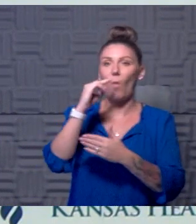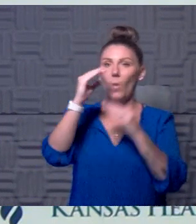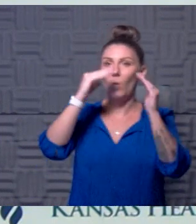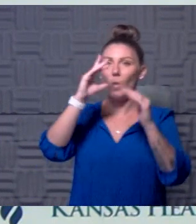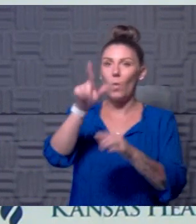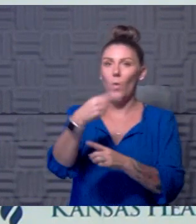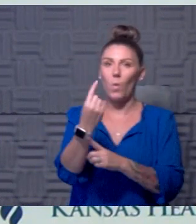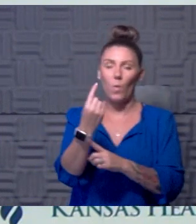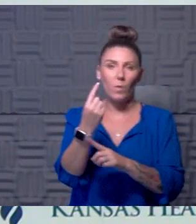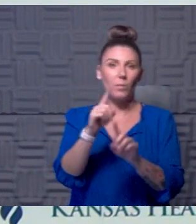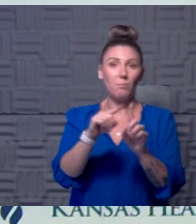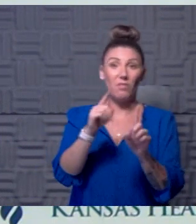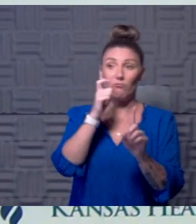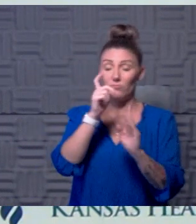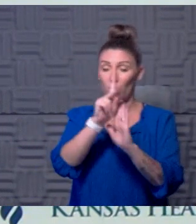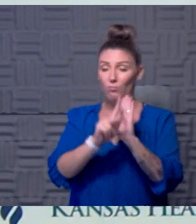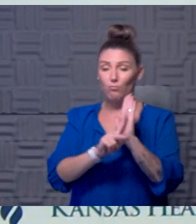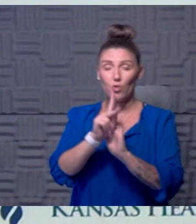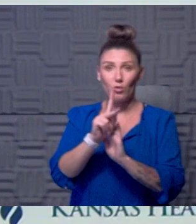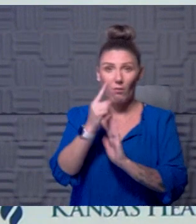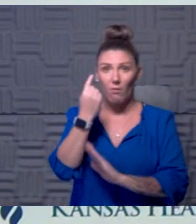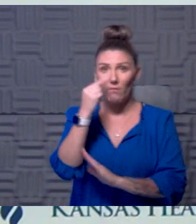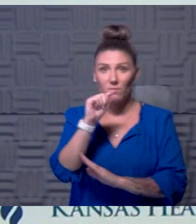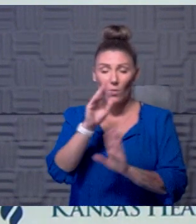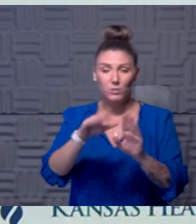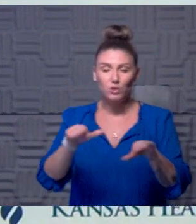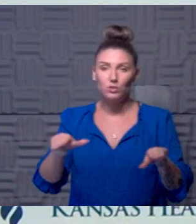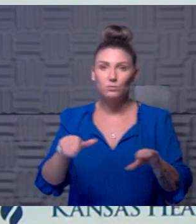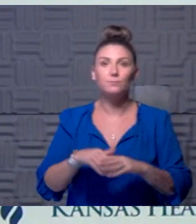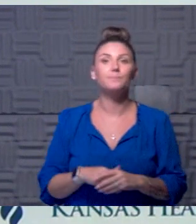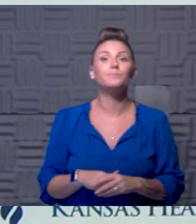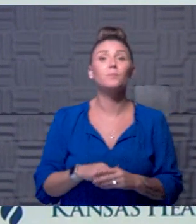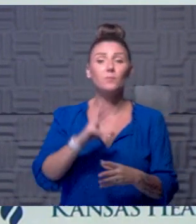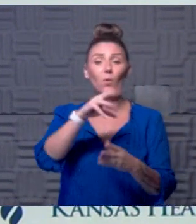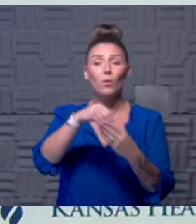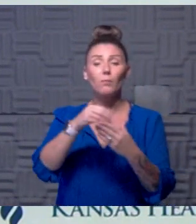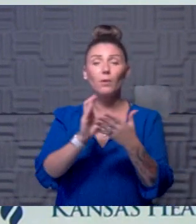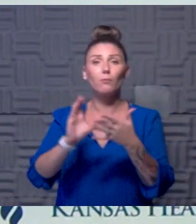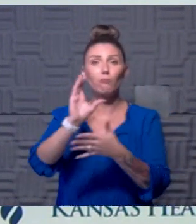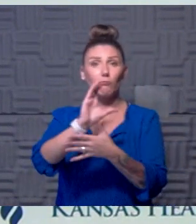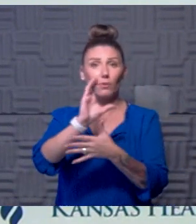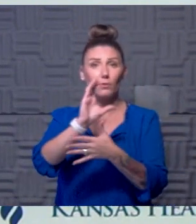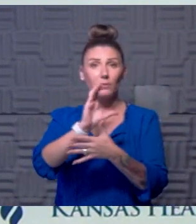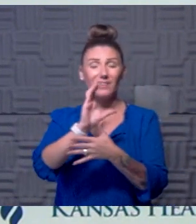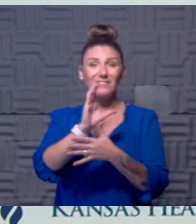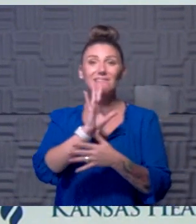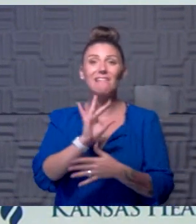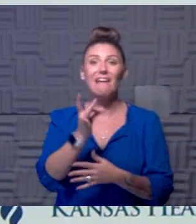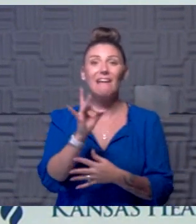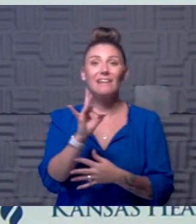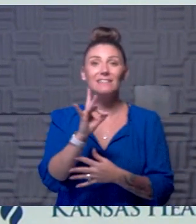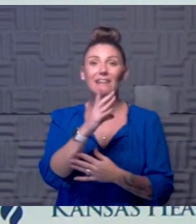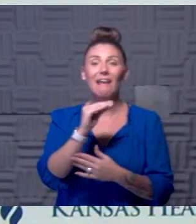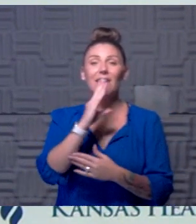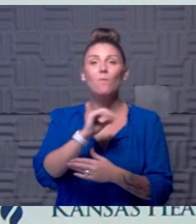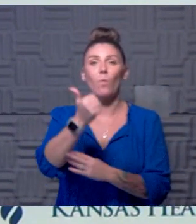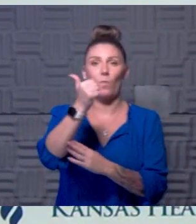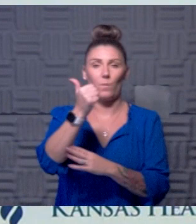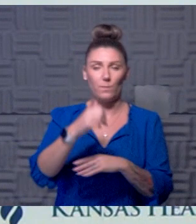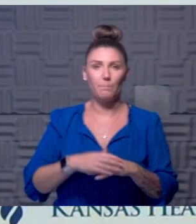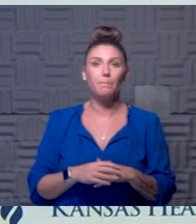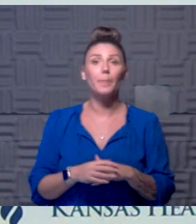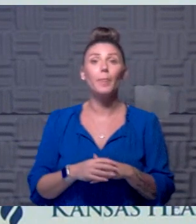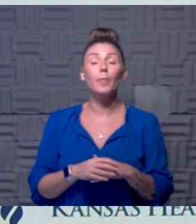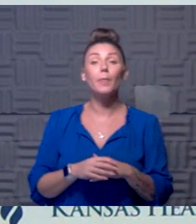isn't a single protocol at the moment for children. So the enrollment criteria is 18 years and above. And what